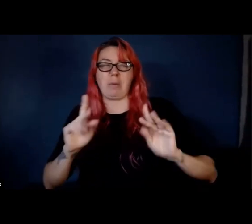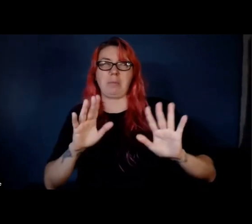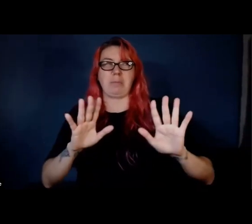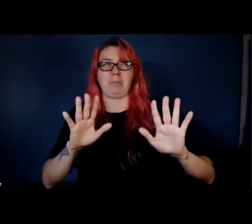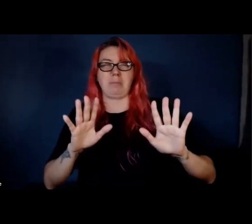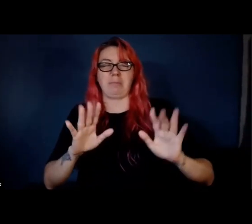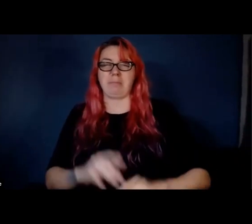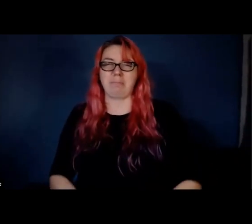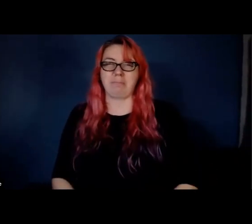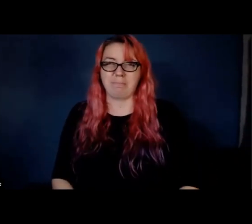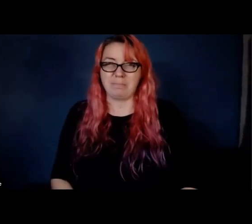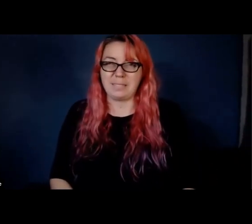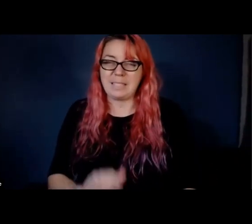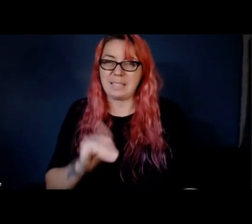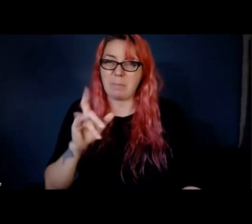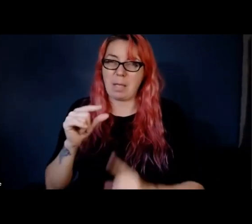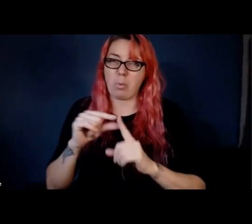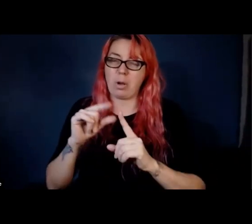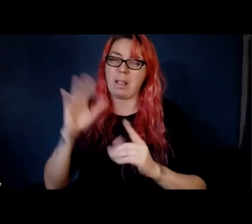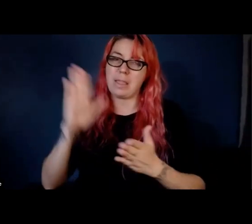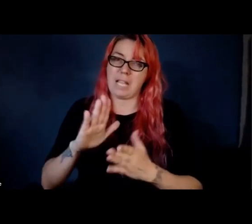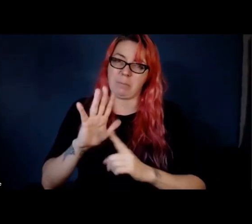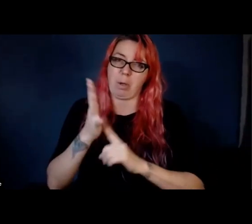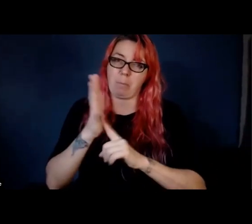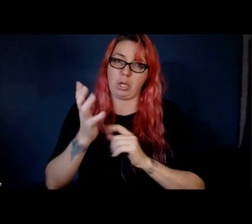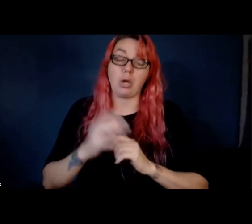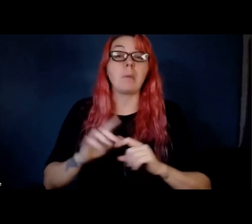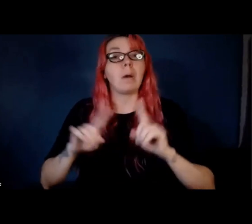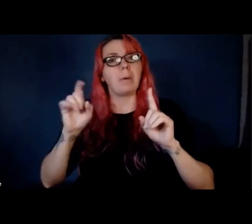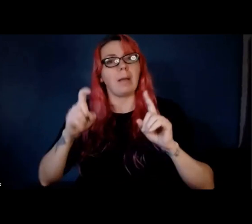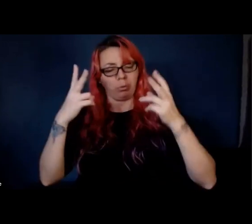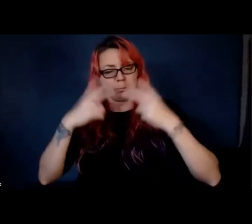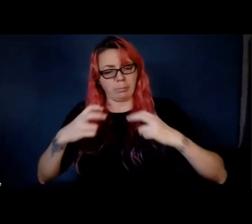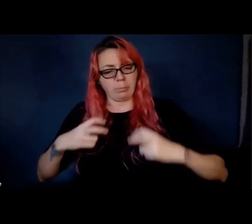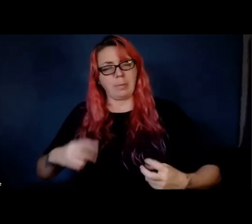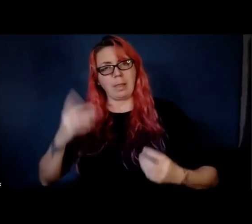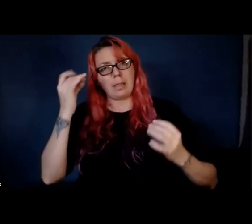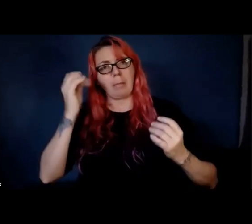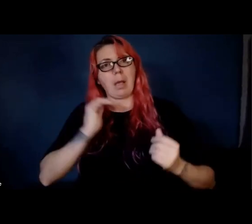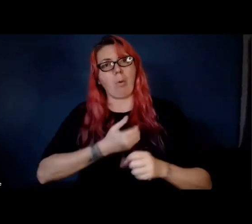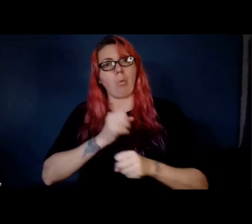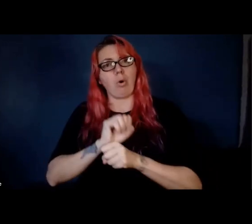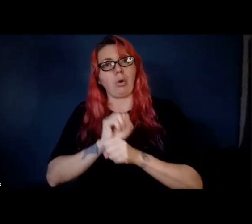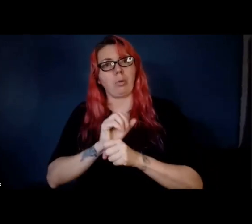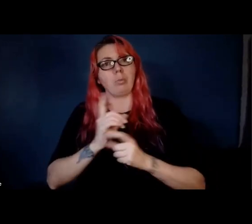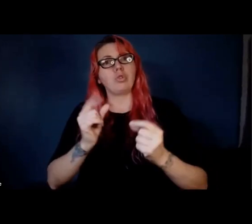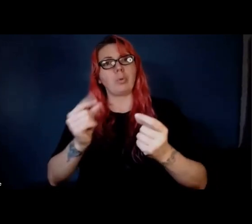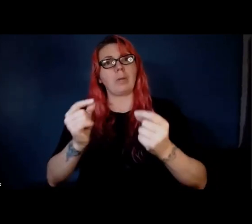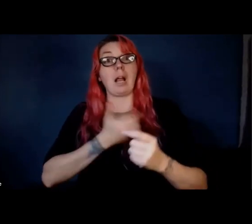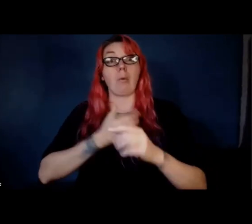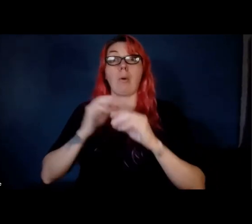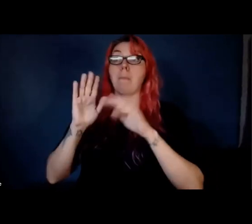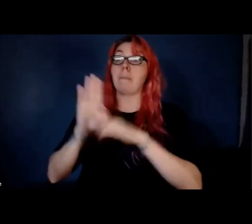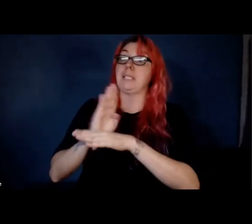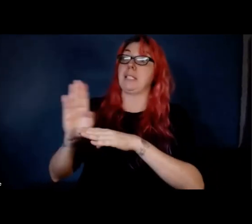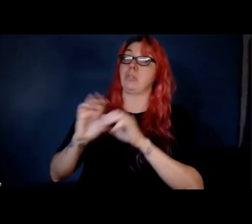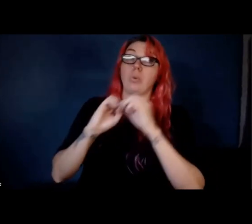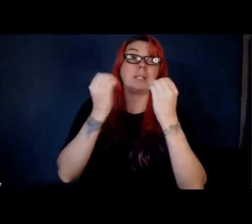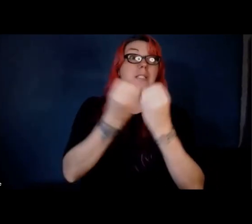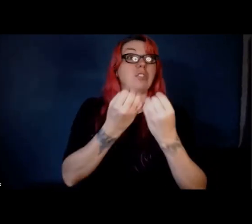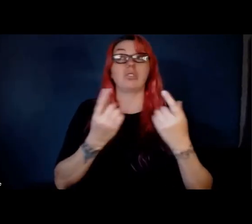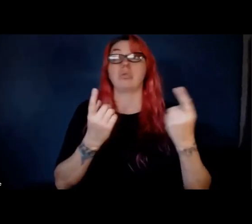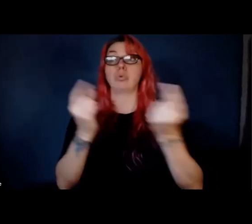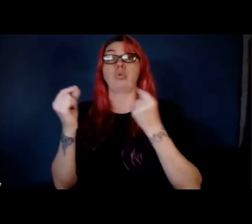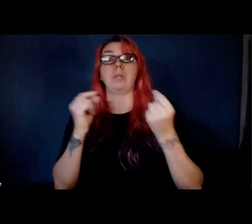we're doing as, entities or organizations or individuals to really shift the landscape? If you think about the land back